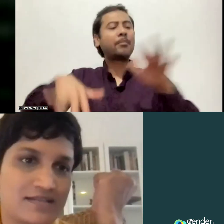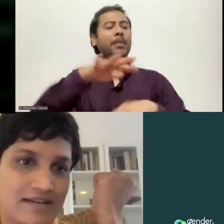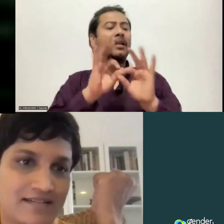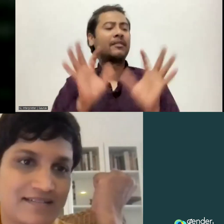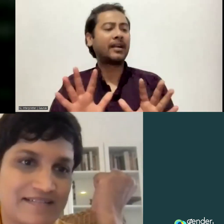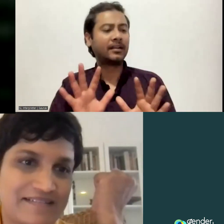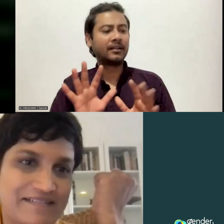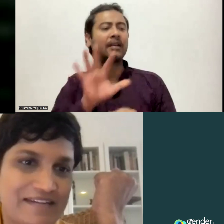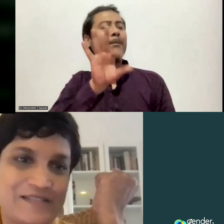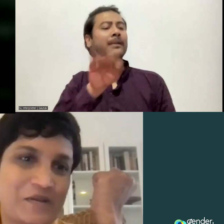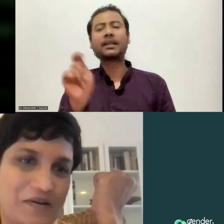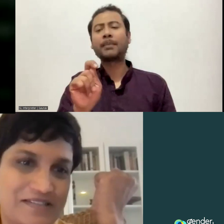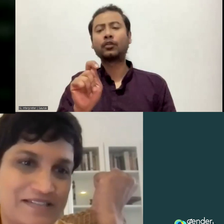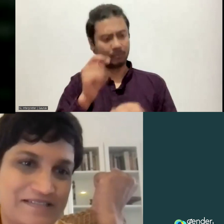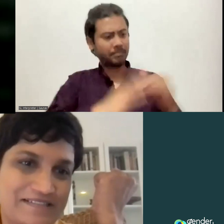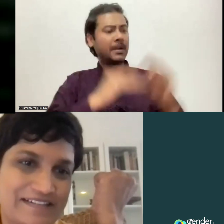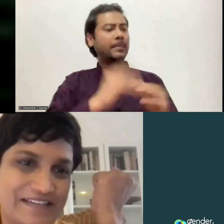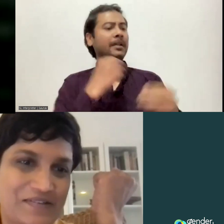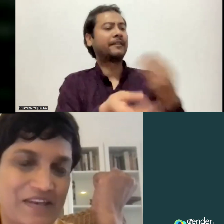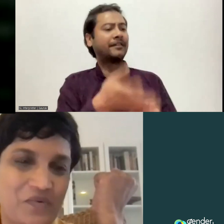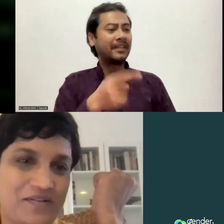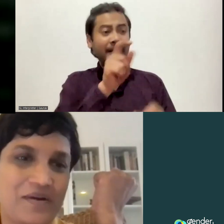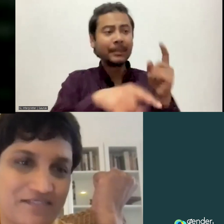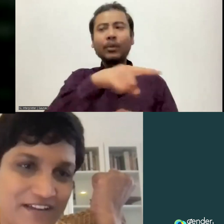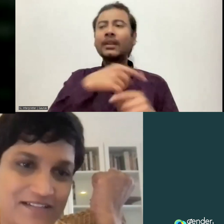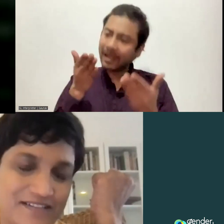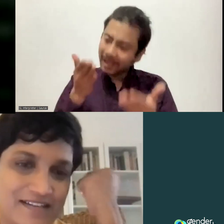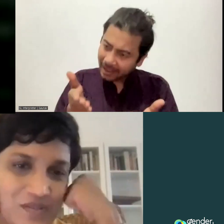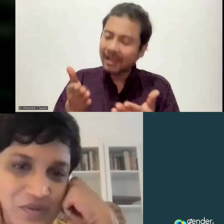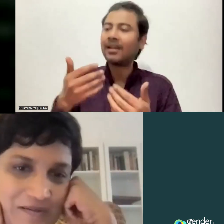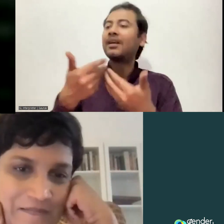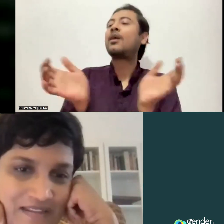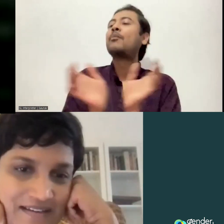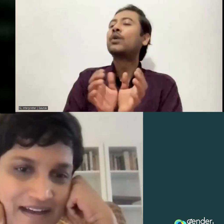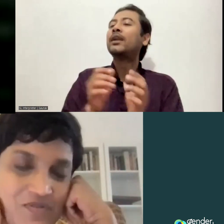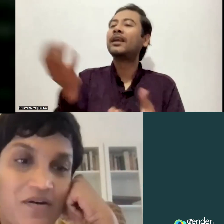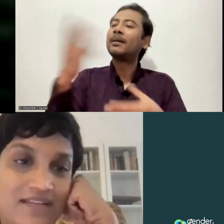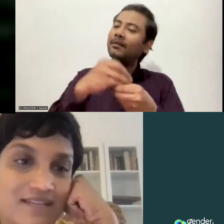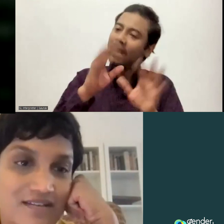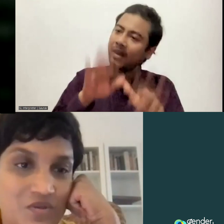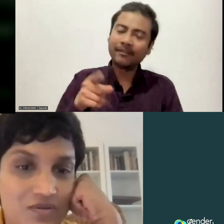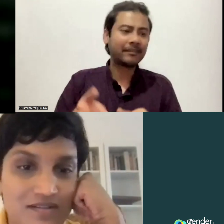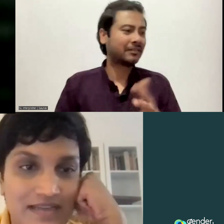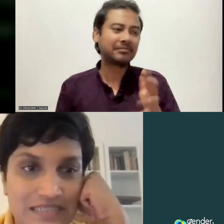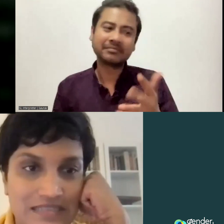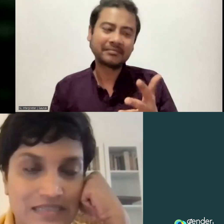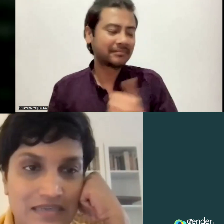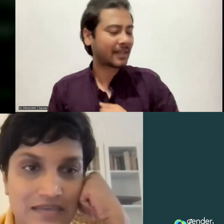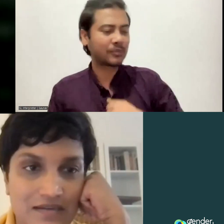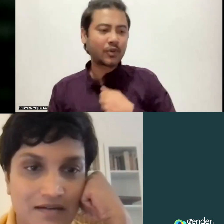participatory design. And it's not. And, you know, then you wonder why it failed, right? So I'm sorry that there's no